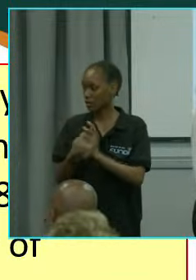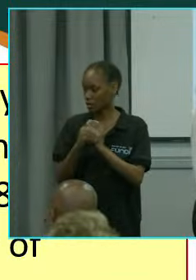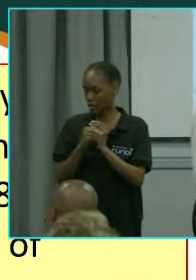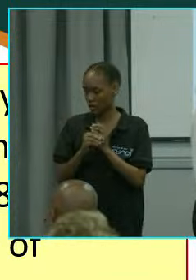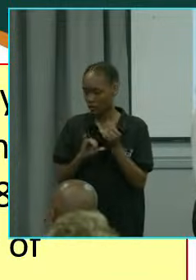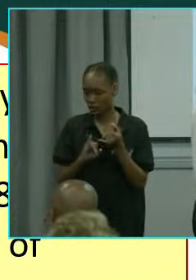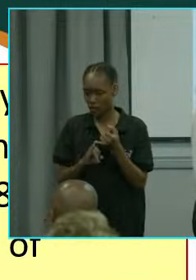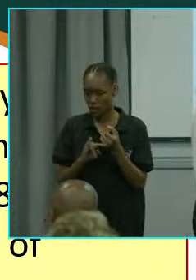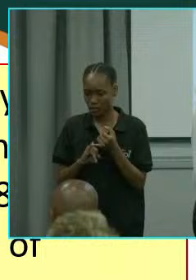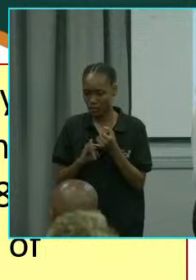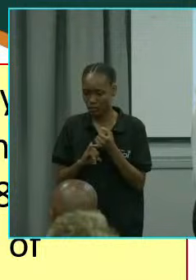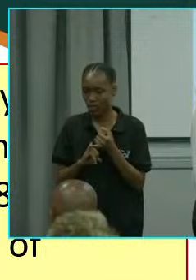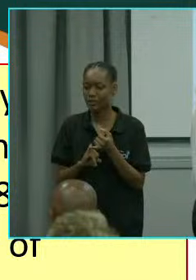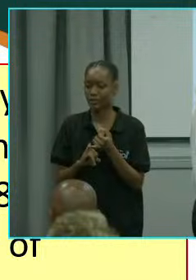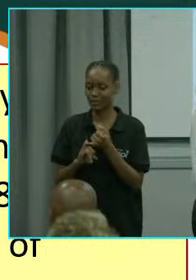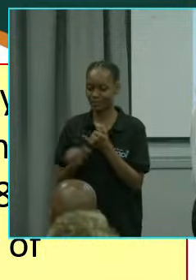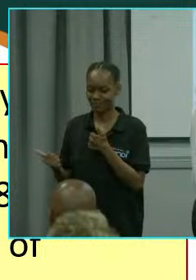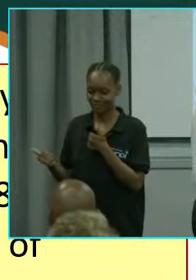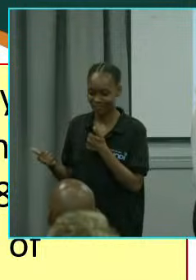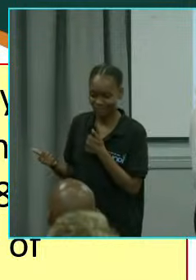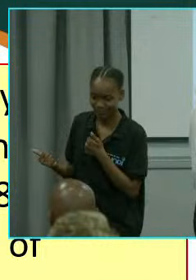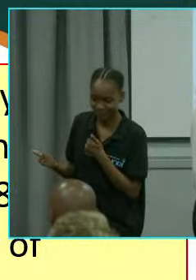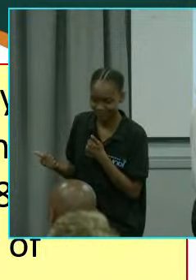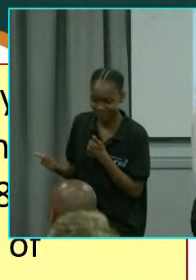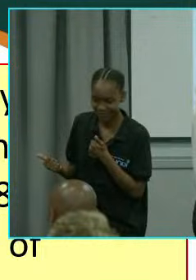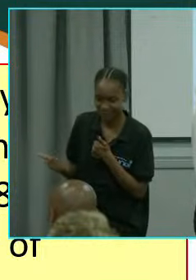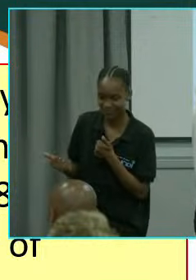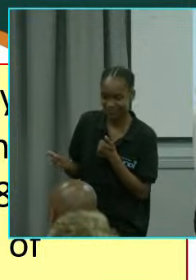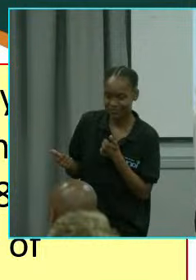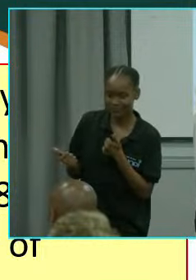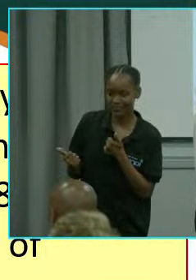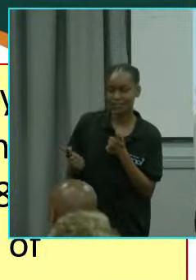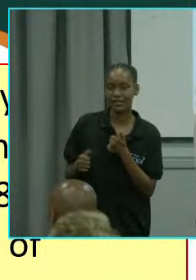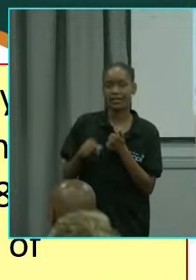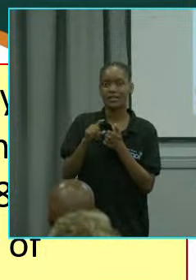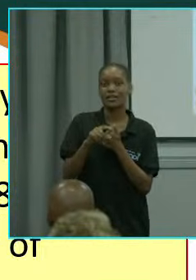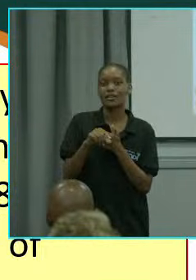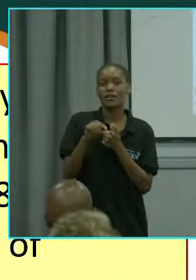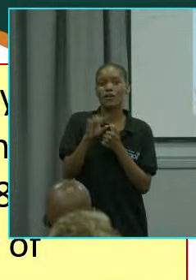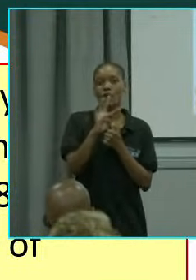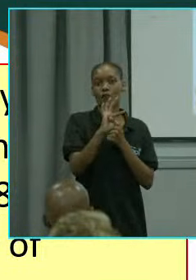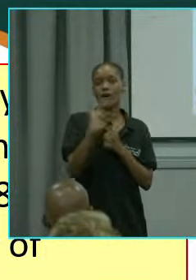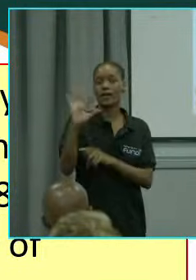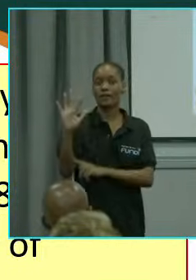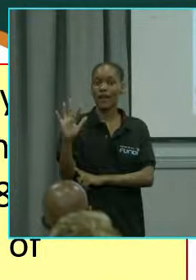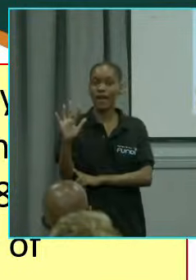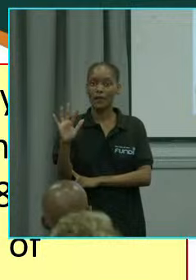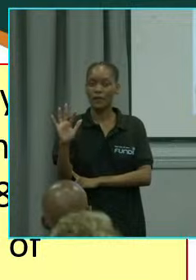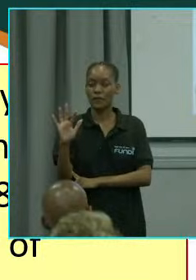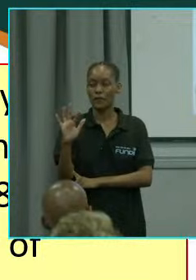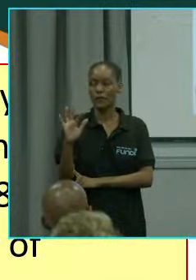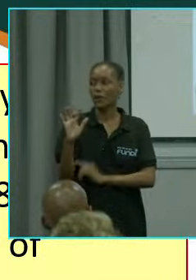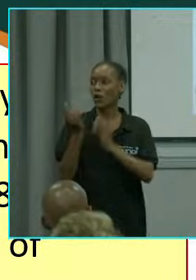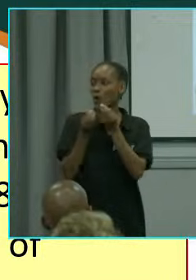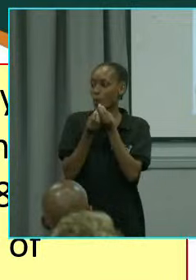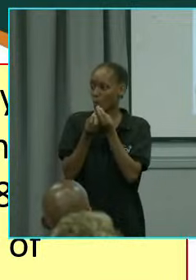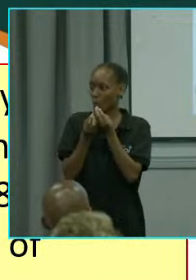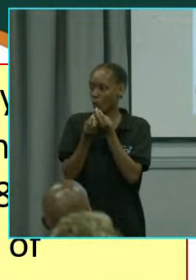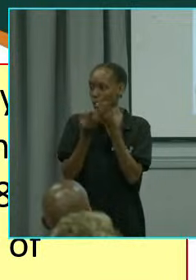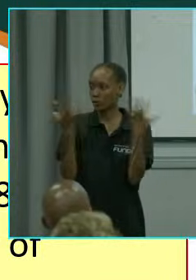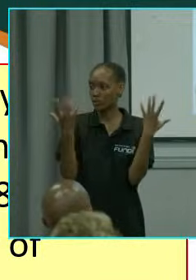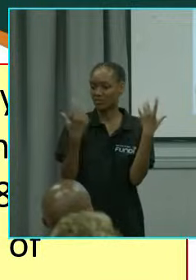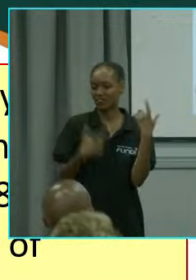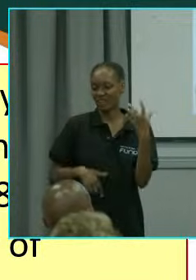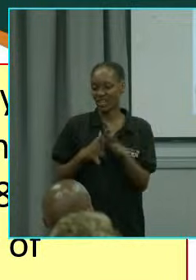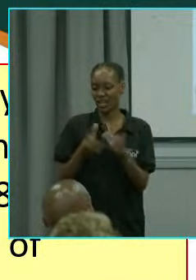don't attract, or it's quintile 4 and 5 that are most able to translate